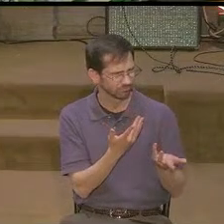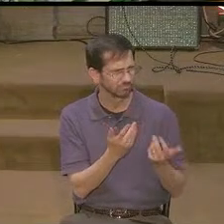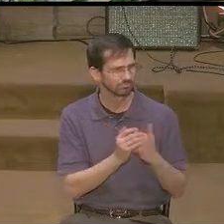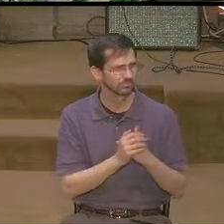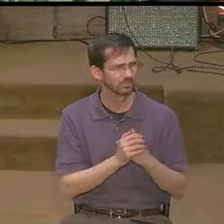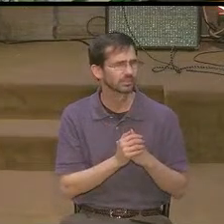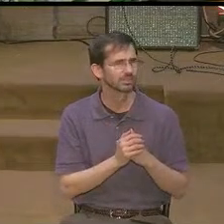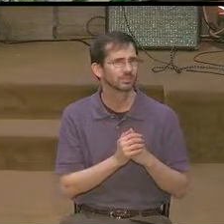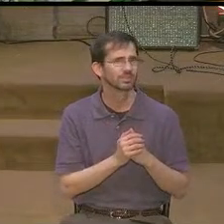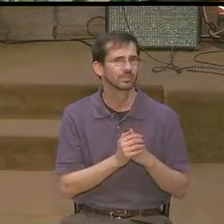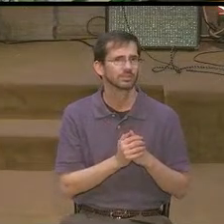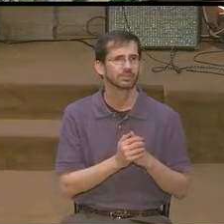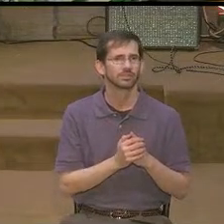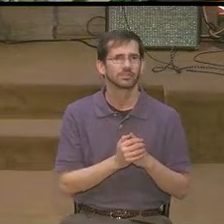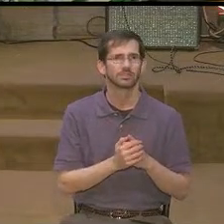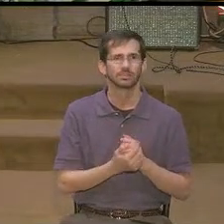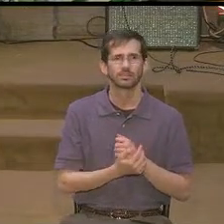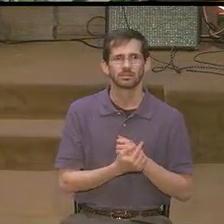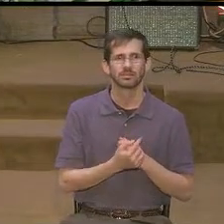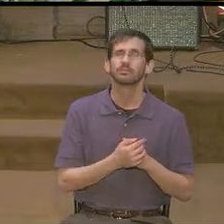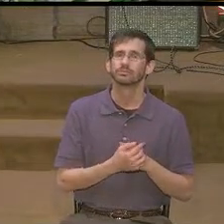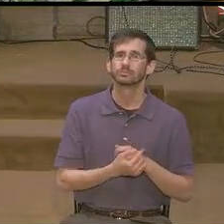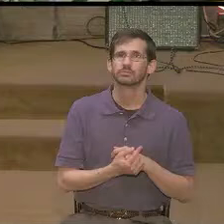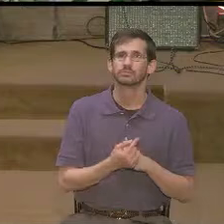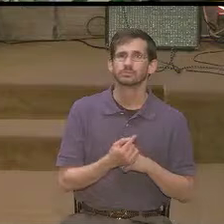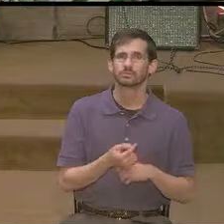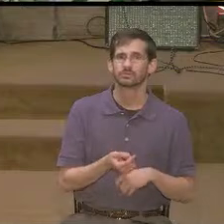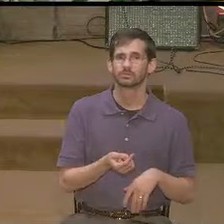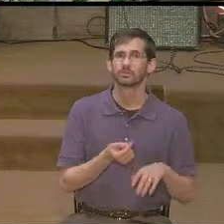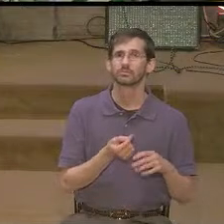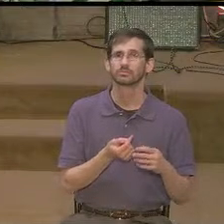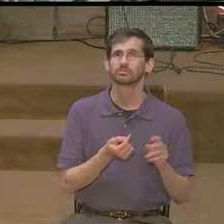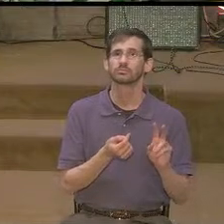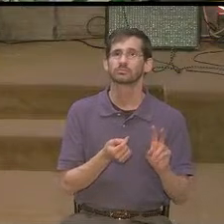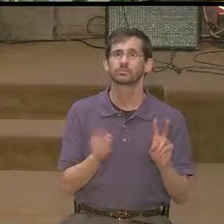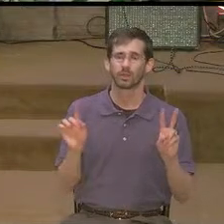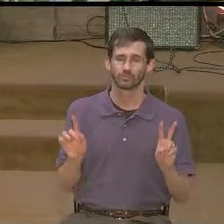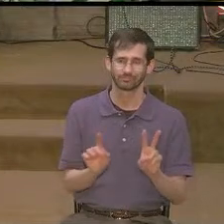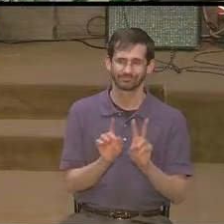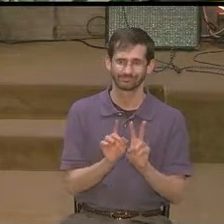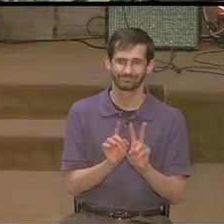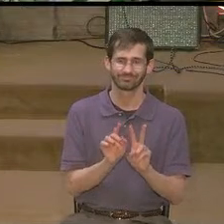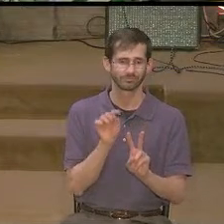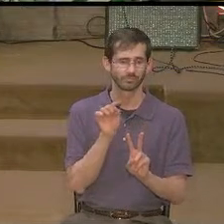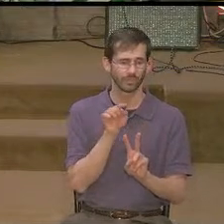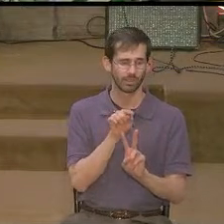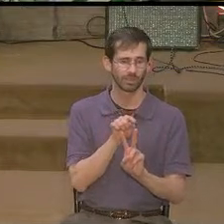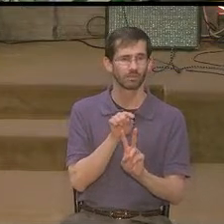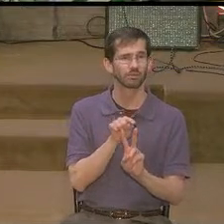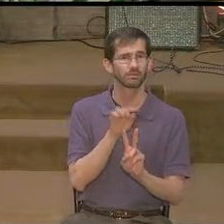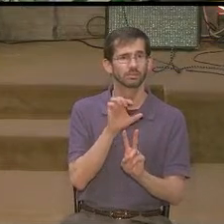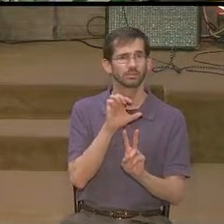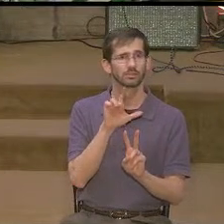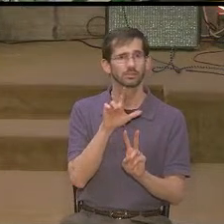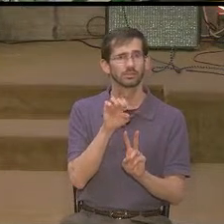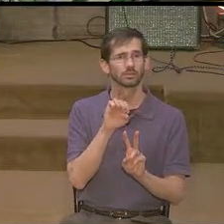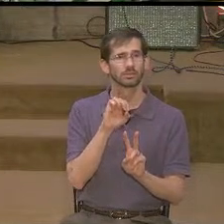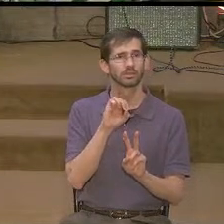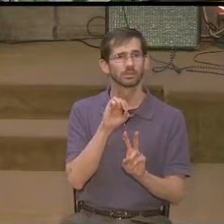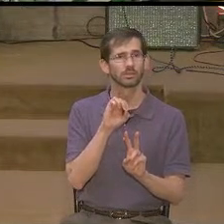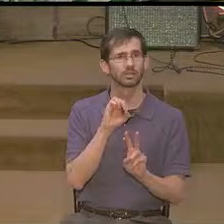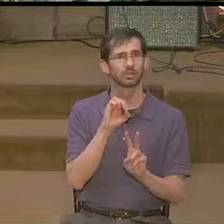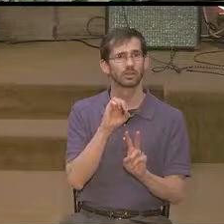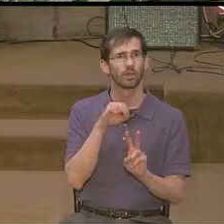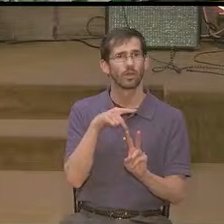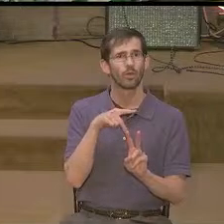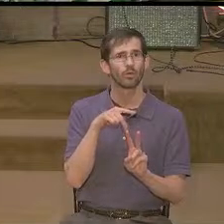And then one whose name was Cleopas answered and said to him, are you the only stranger in Jerusalem?